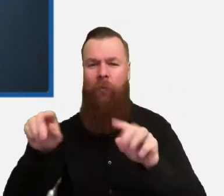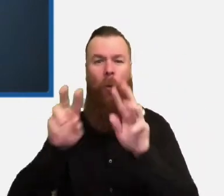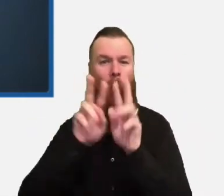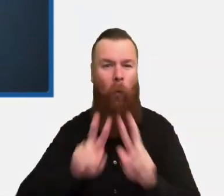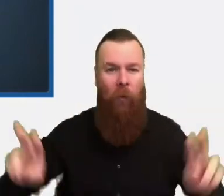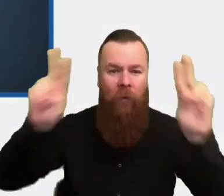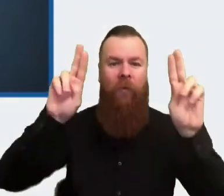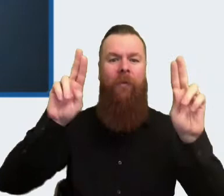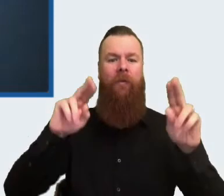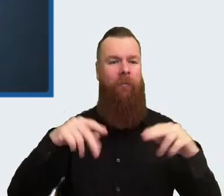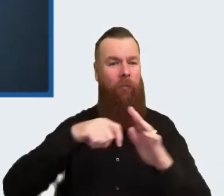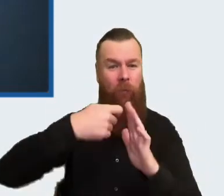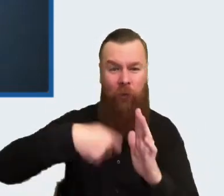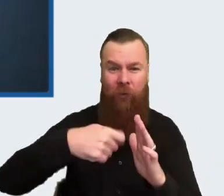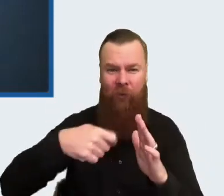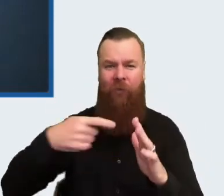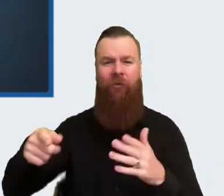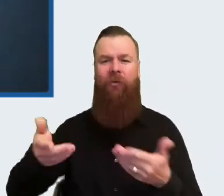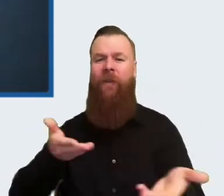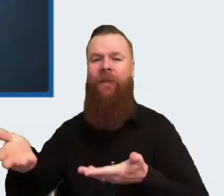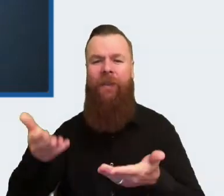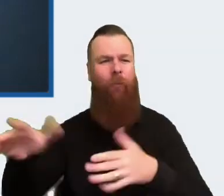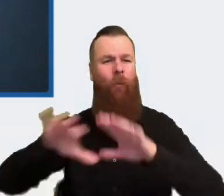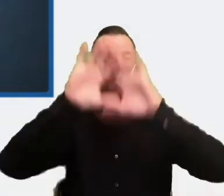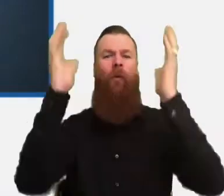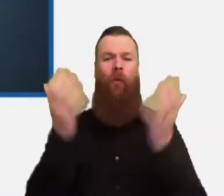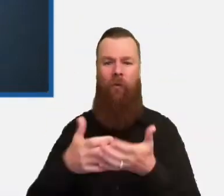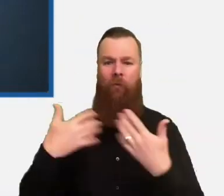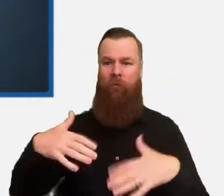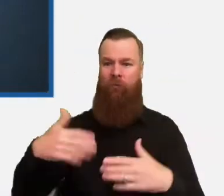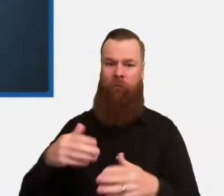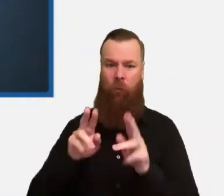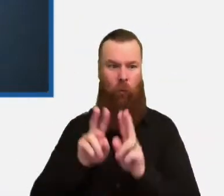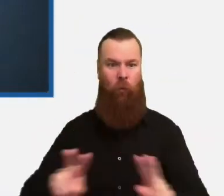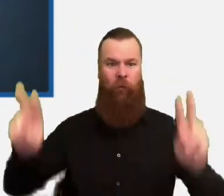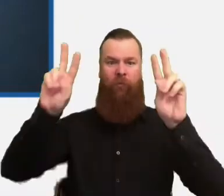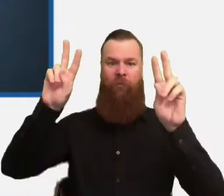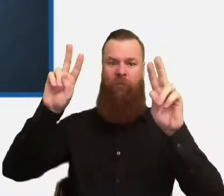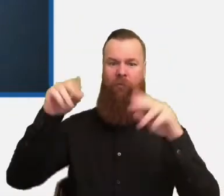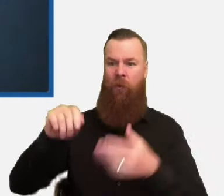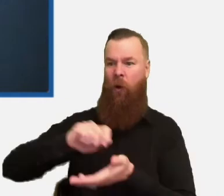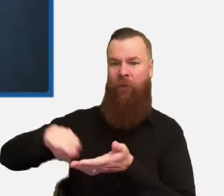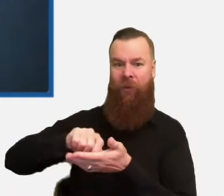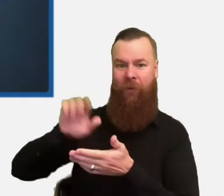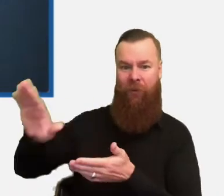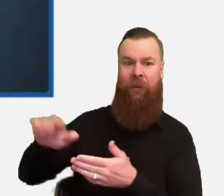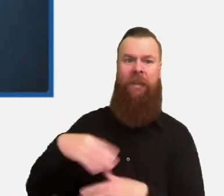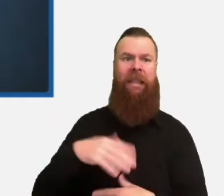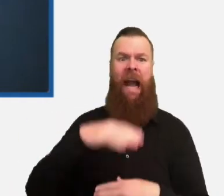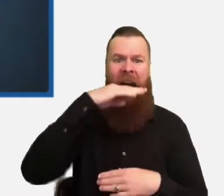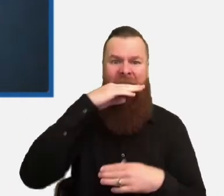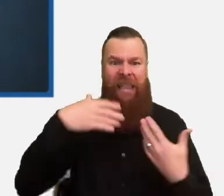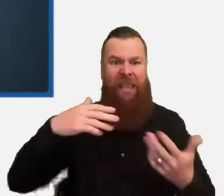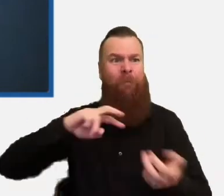contributing agency of the United Nations Office for Disaster Risk Reduction. I'm Dawn Skaggs, the Emergency, Disaster, and